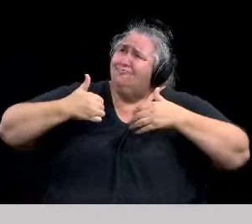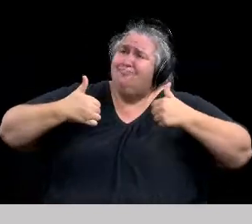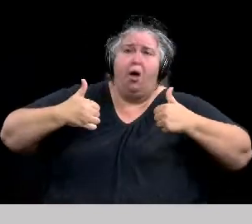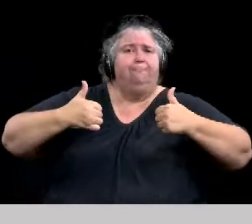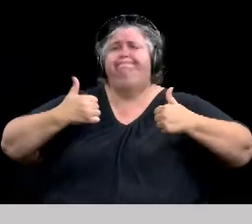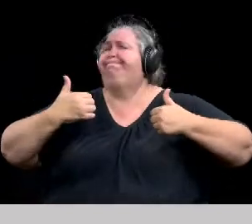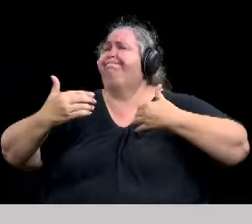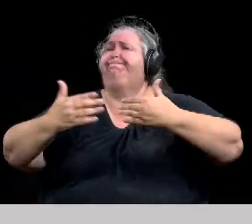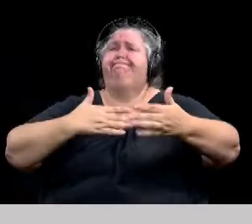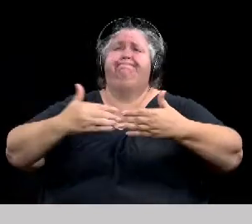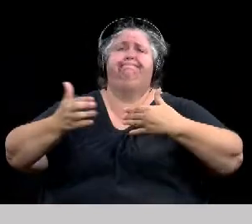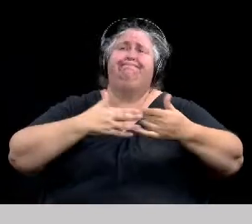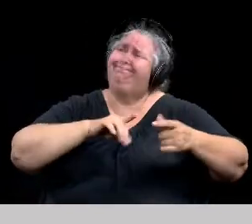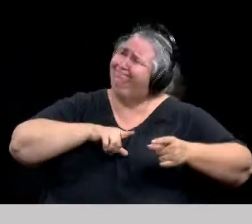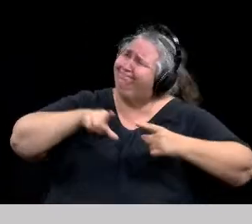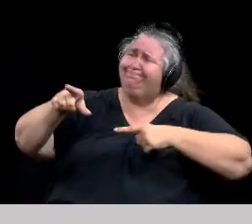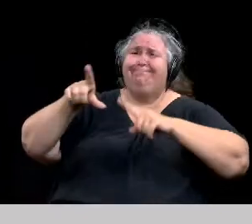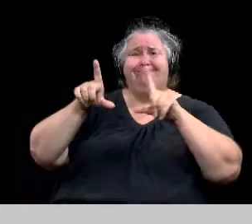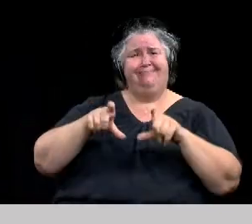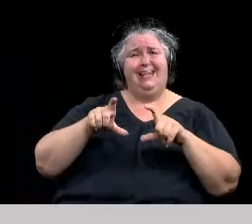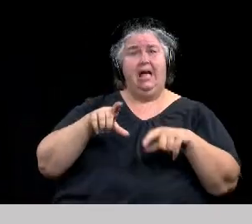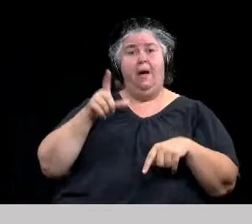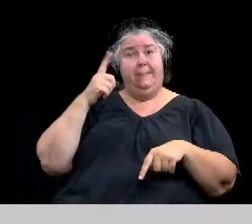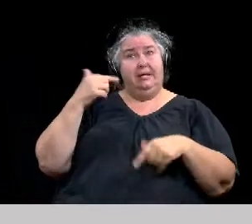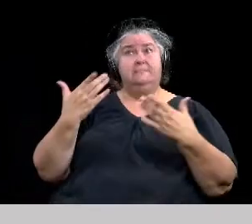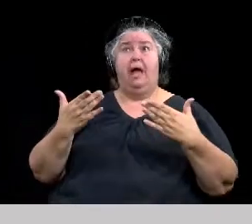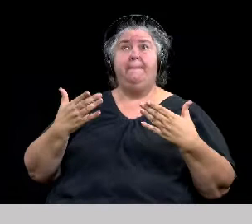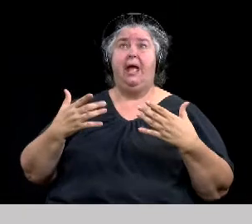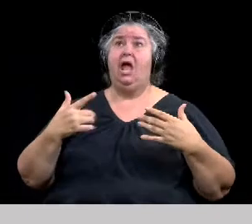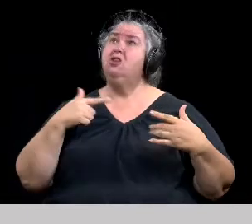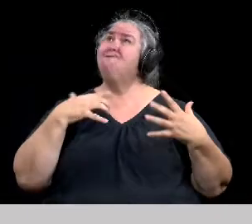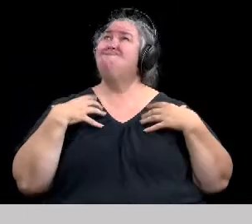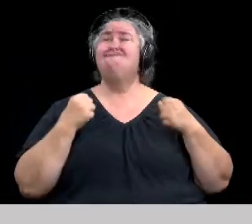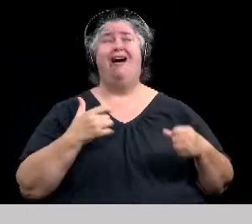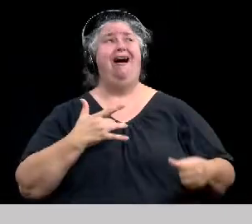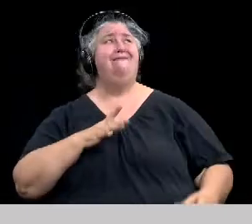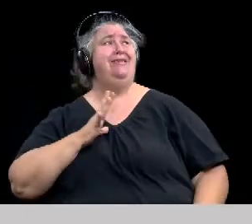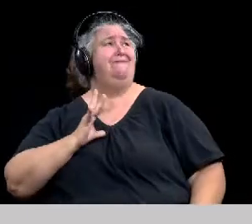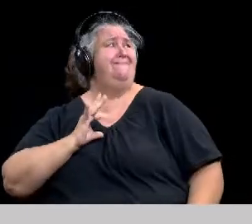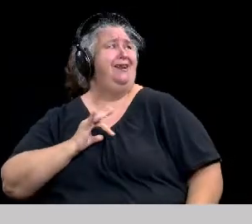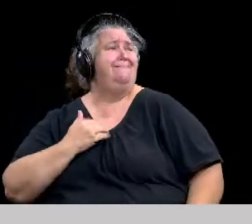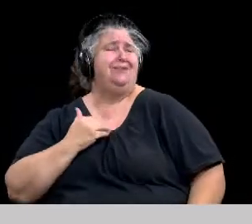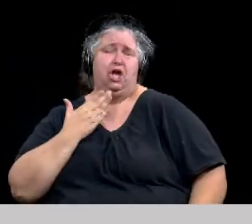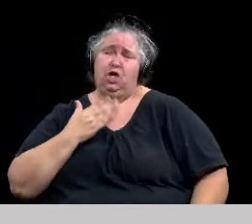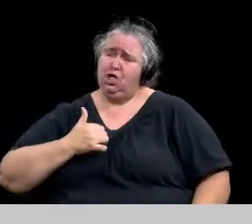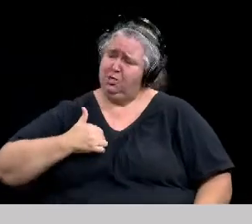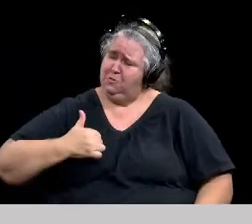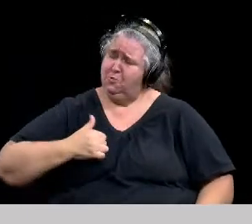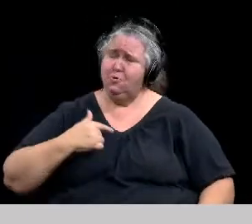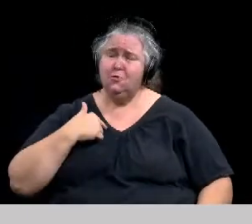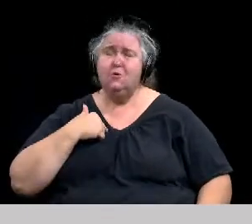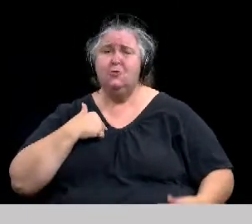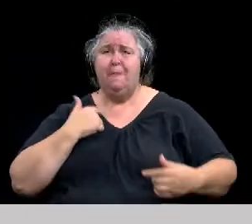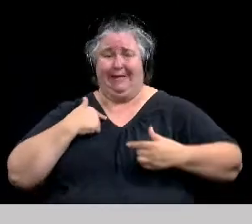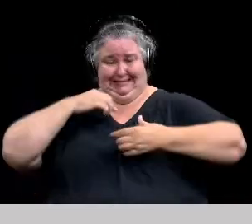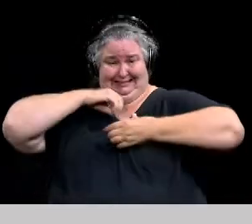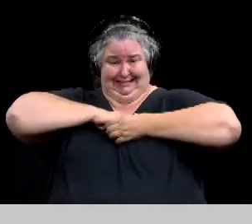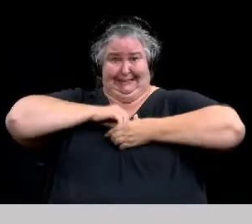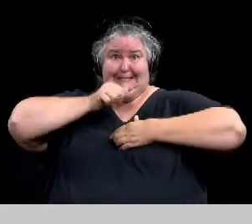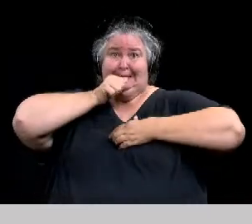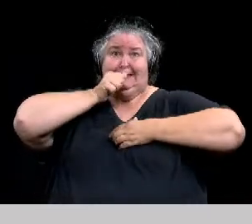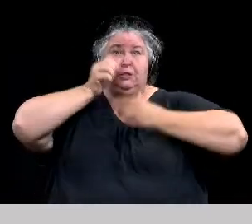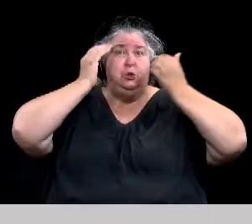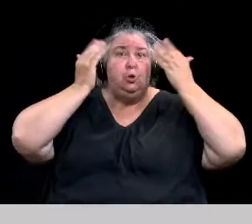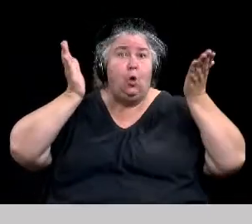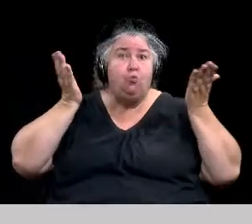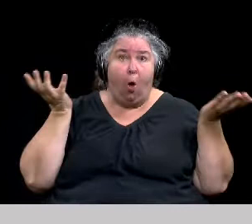spread may account for as high as half of all of the spread of coronavirus. So you may not have